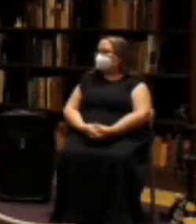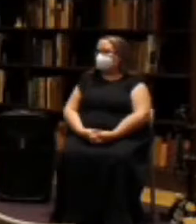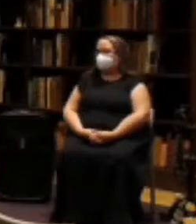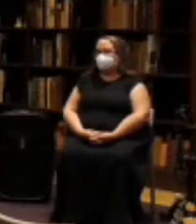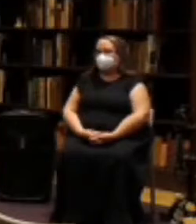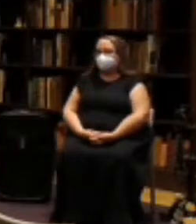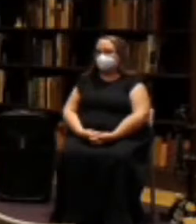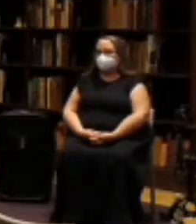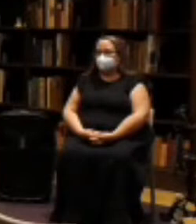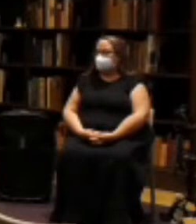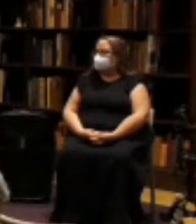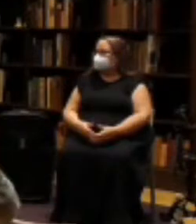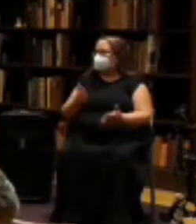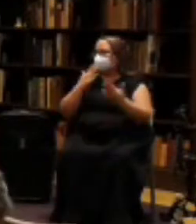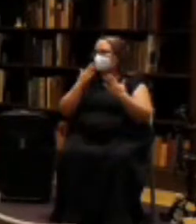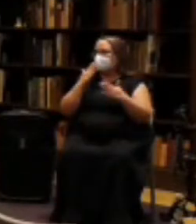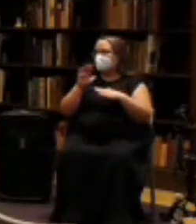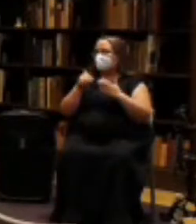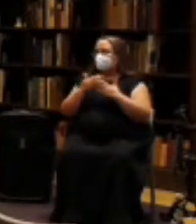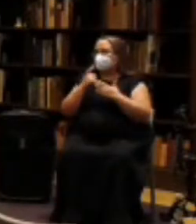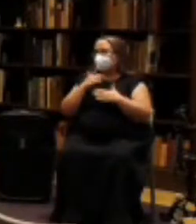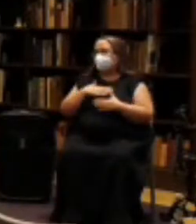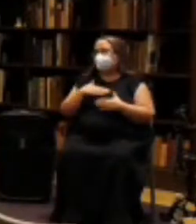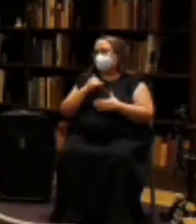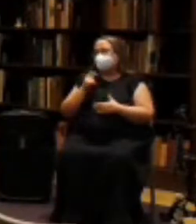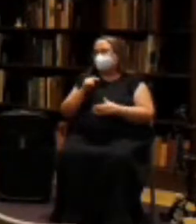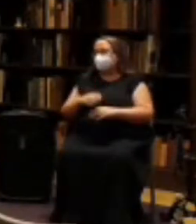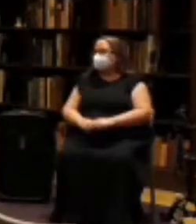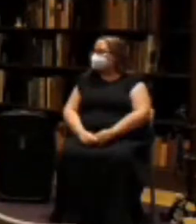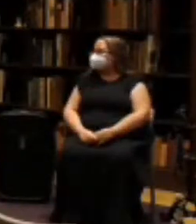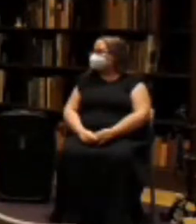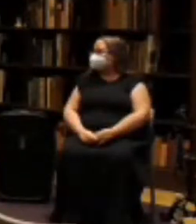All right. Well, thank you all. Really appreciate it.